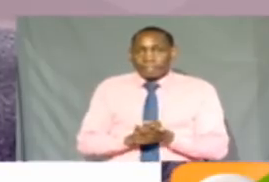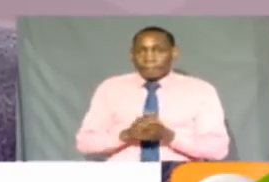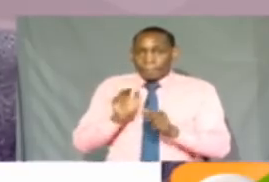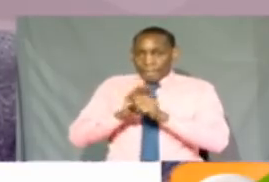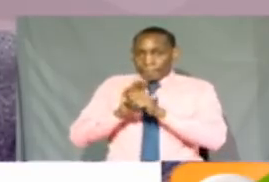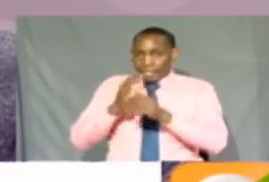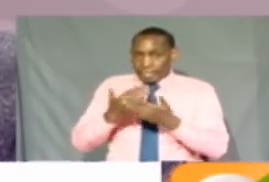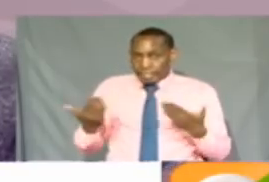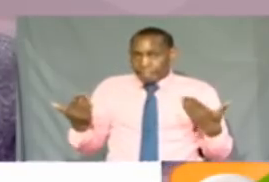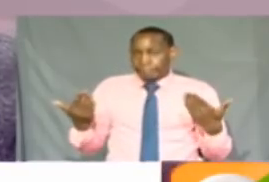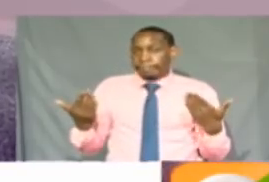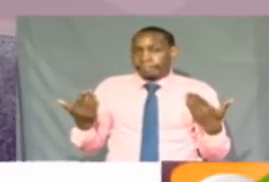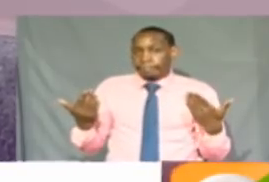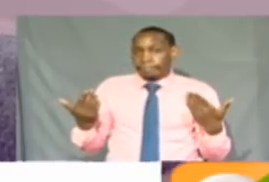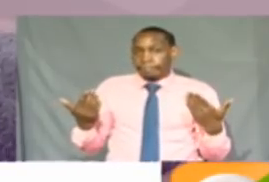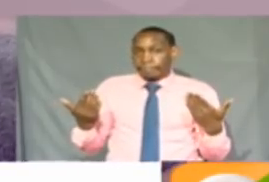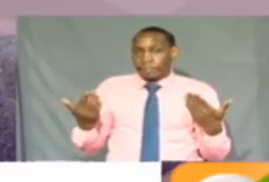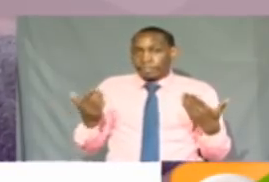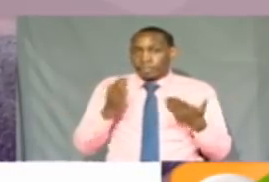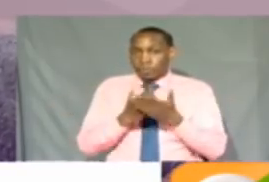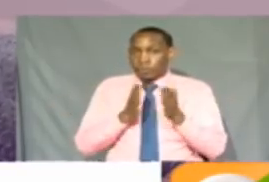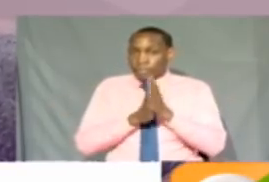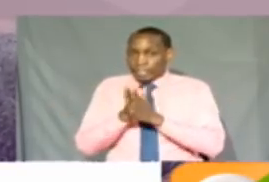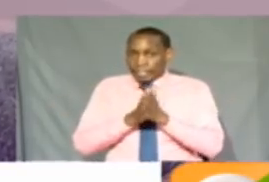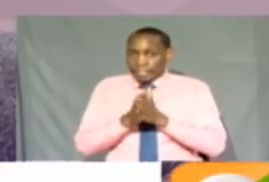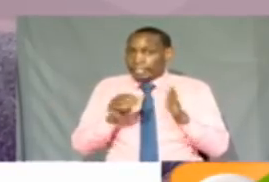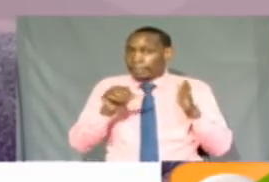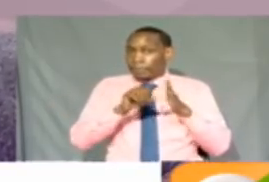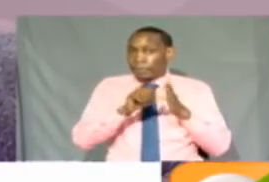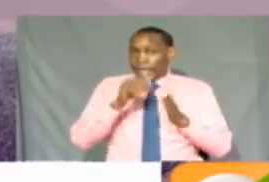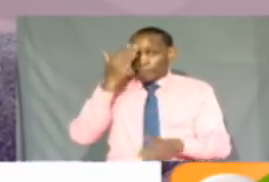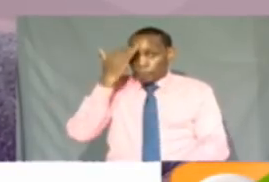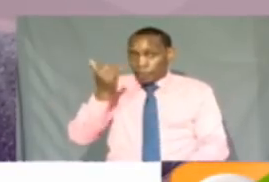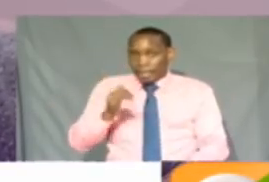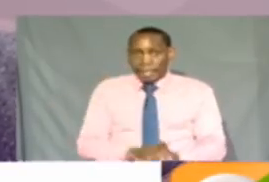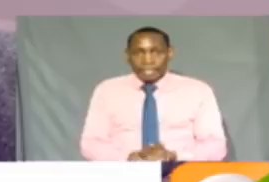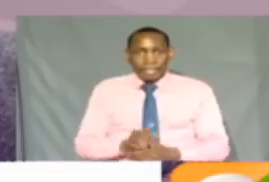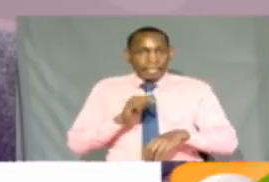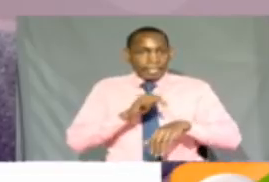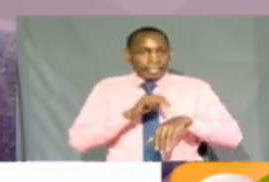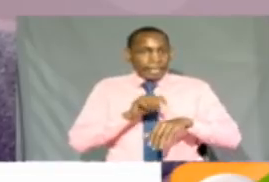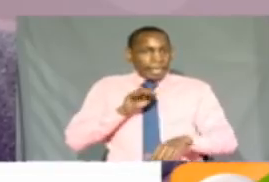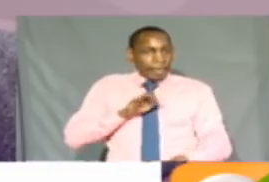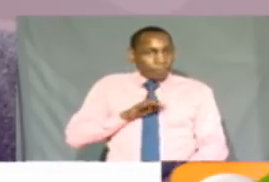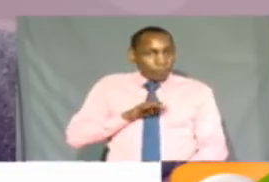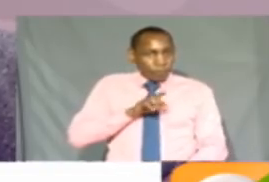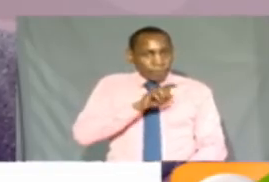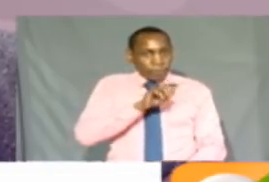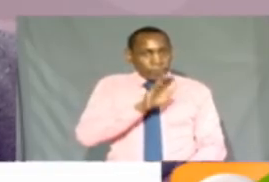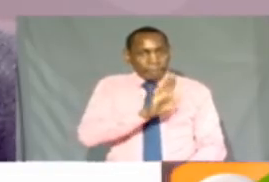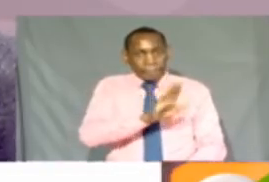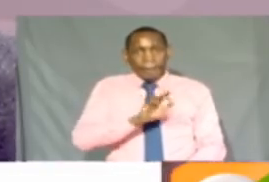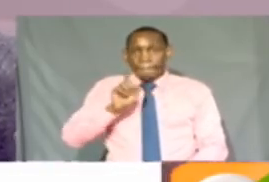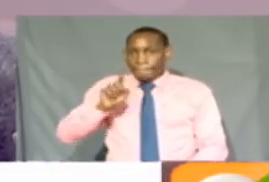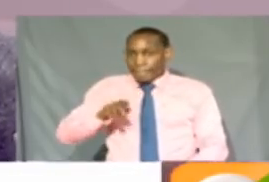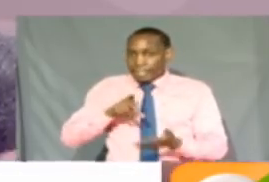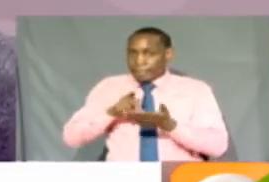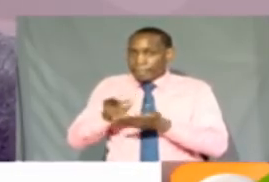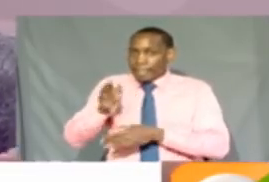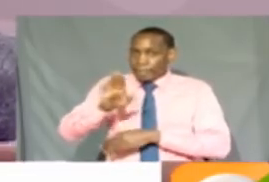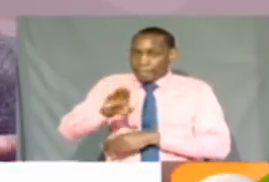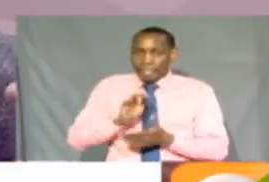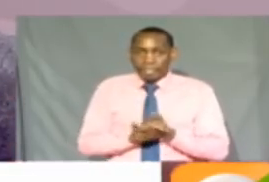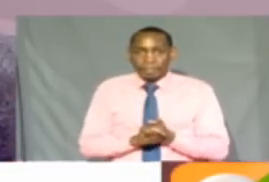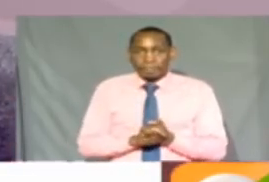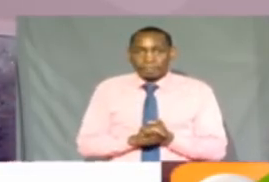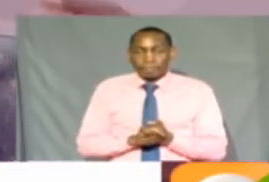things, as I realize, it's an interesting circular problem, because when the woman offers to pay in many of these situations, you